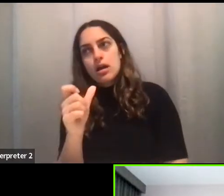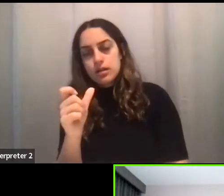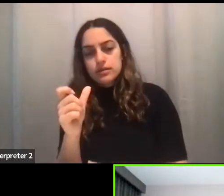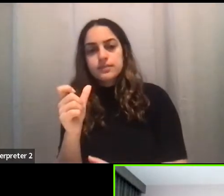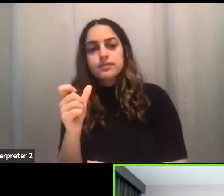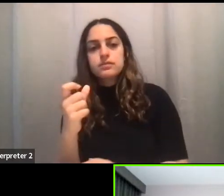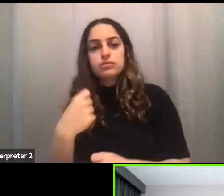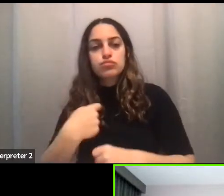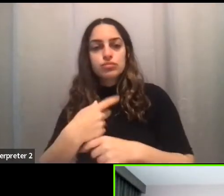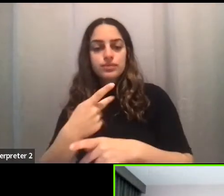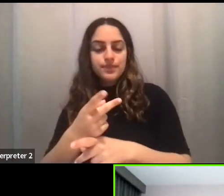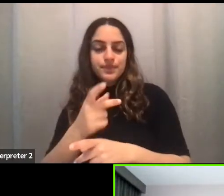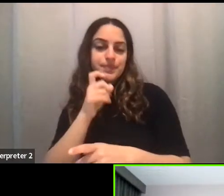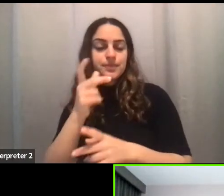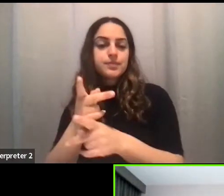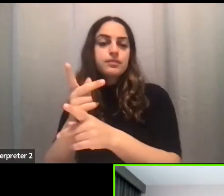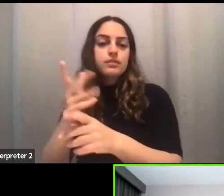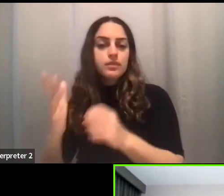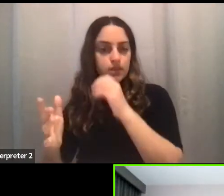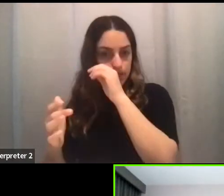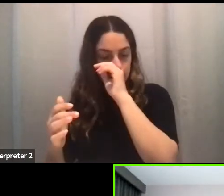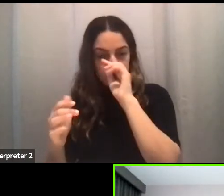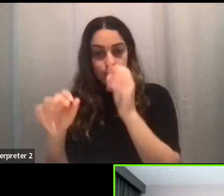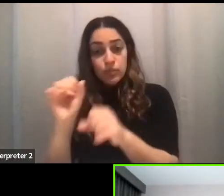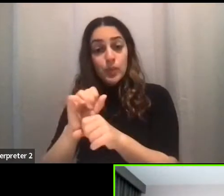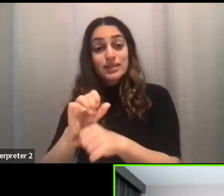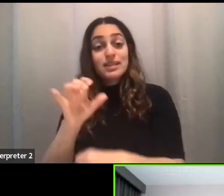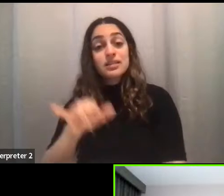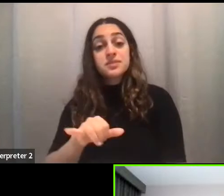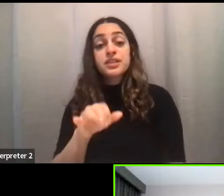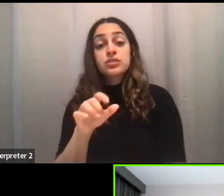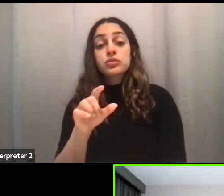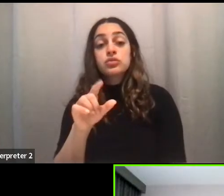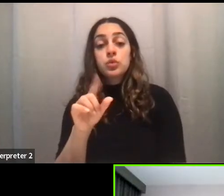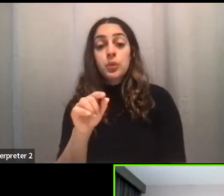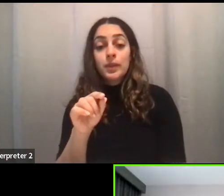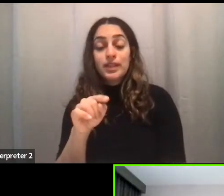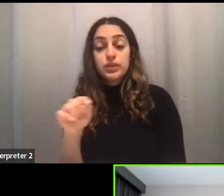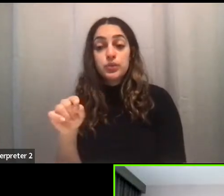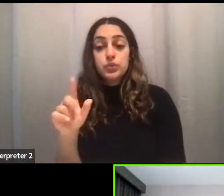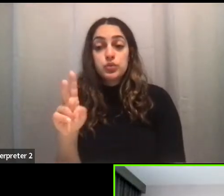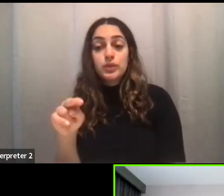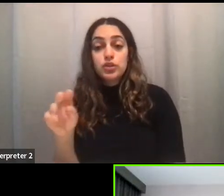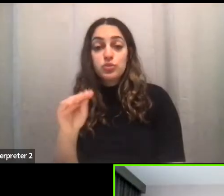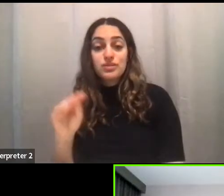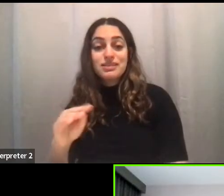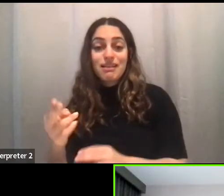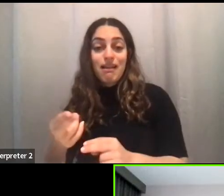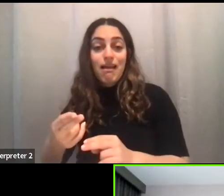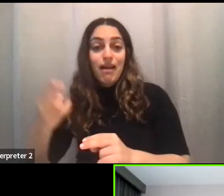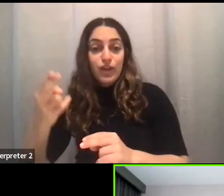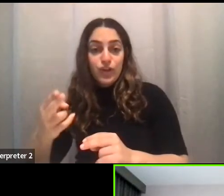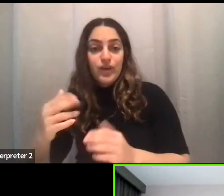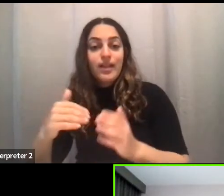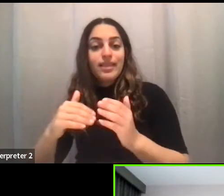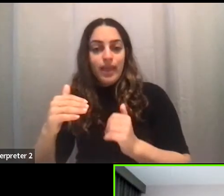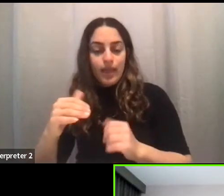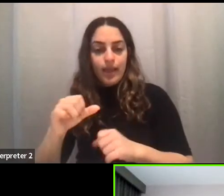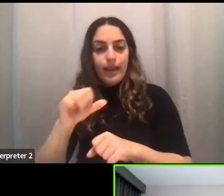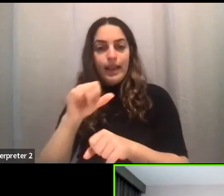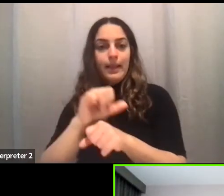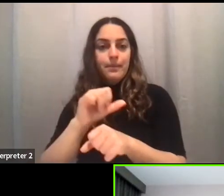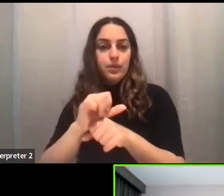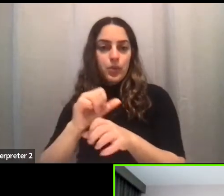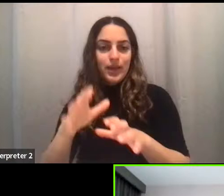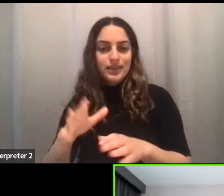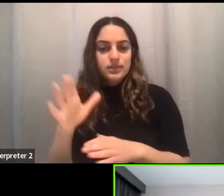non-supervised employees uh has been 20 to 22 percent higher than for such employees across the